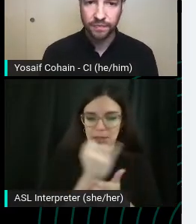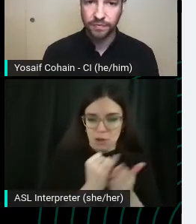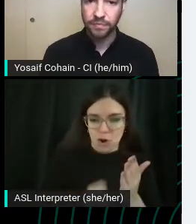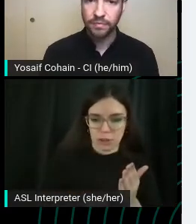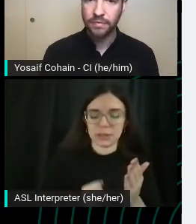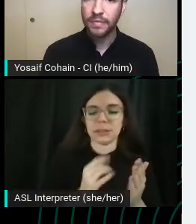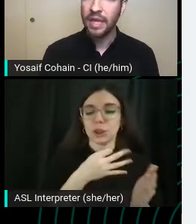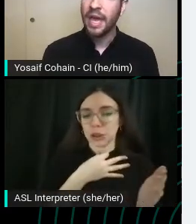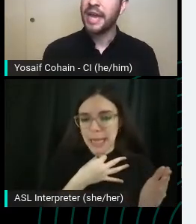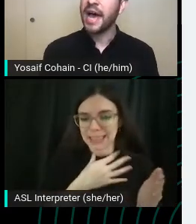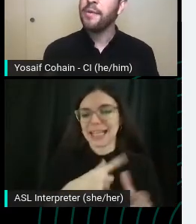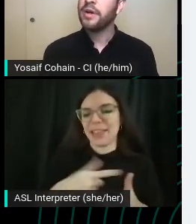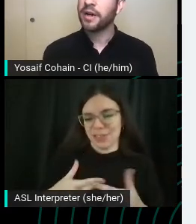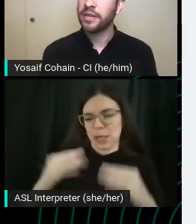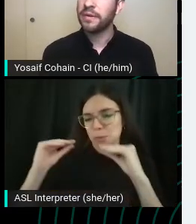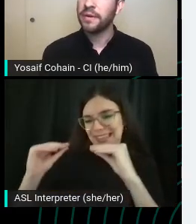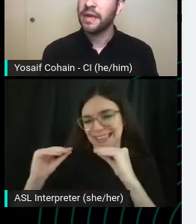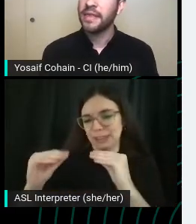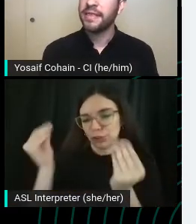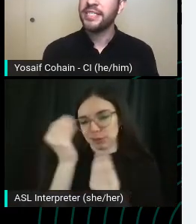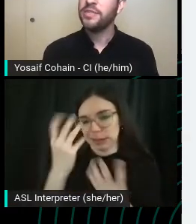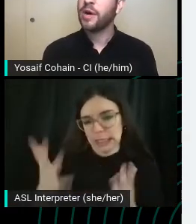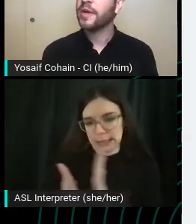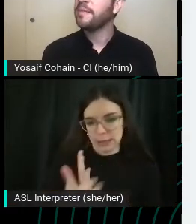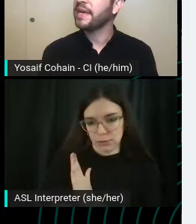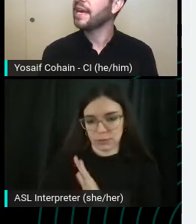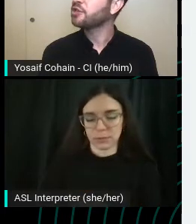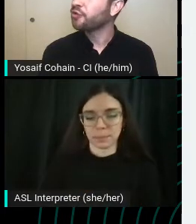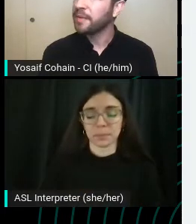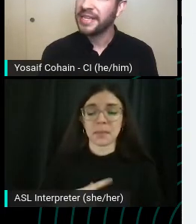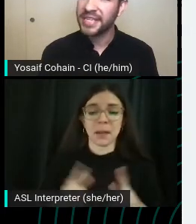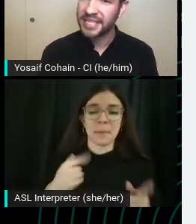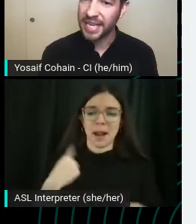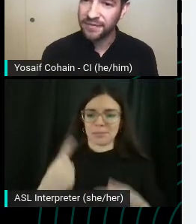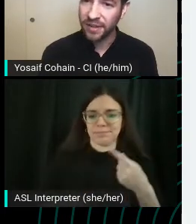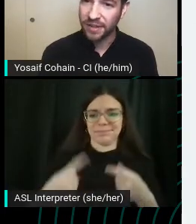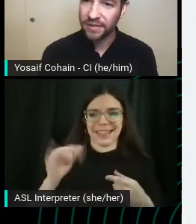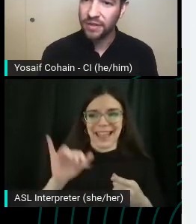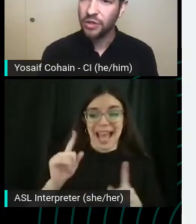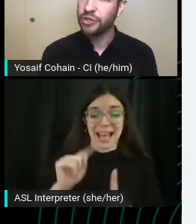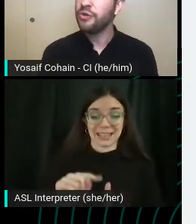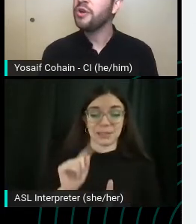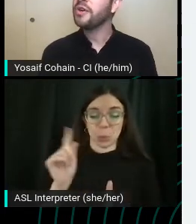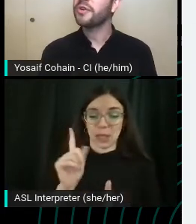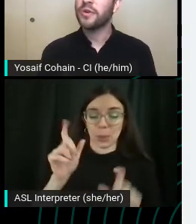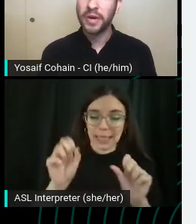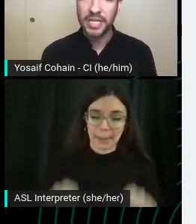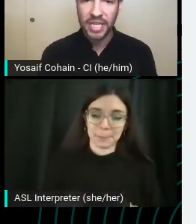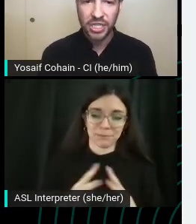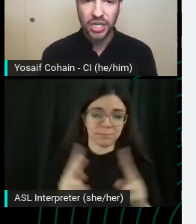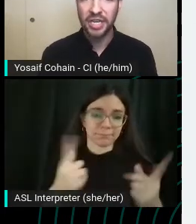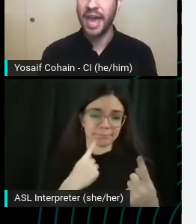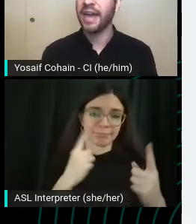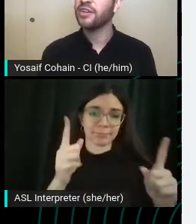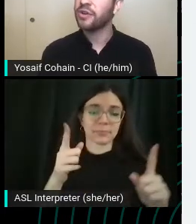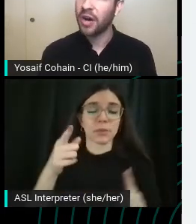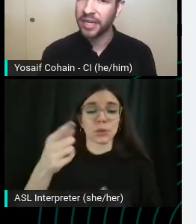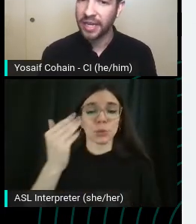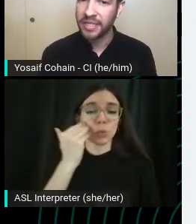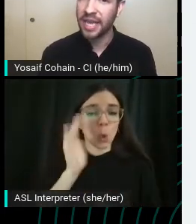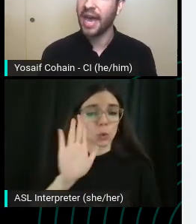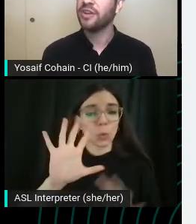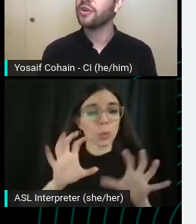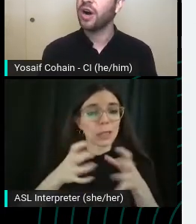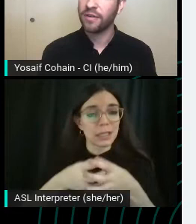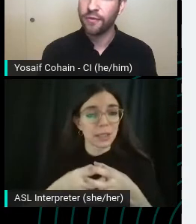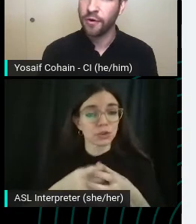stuff. And I would argue that this is where we can be extremely successful. You know your organization and your